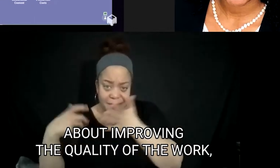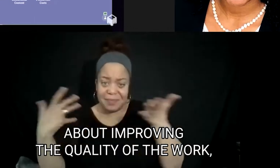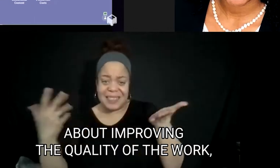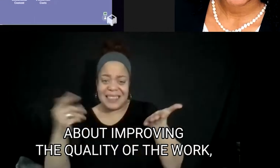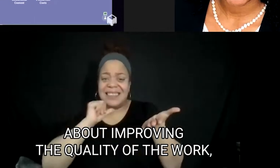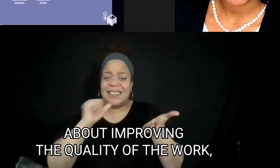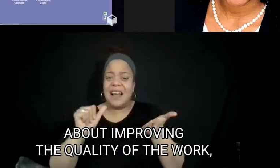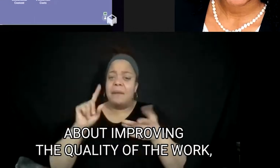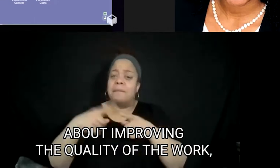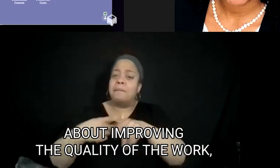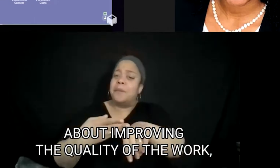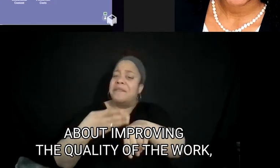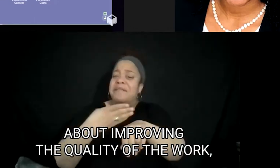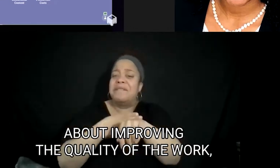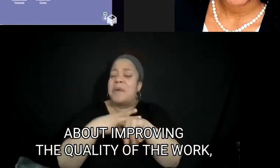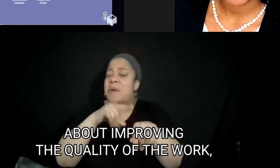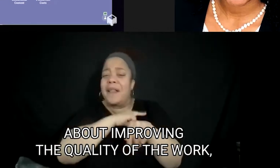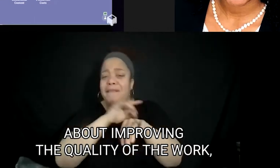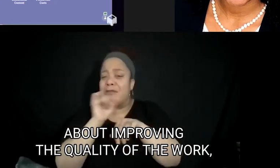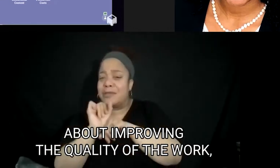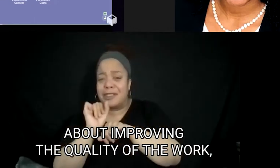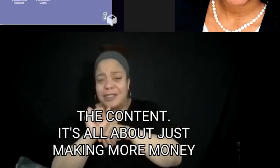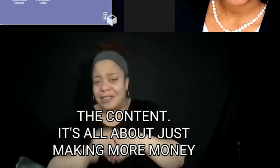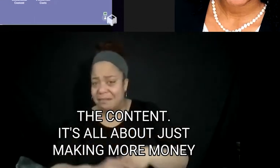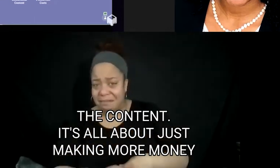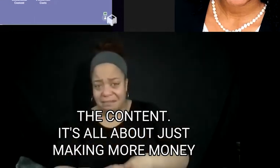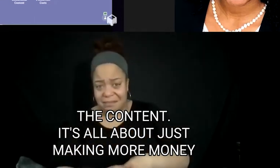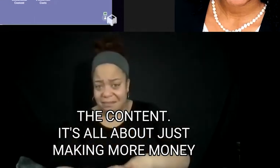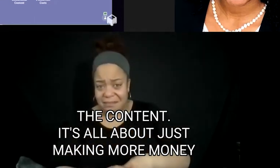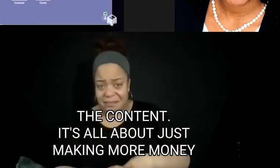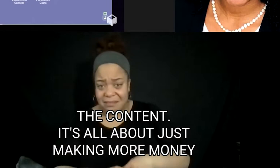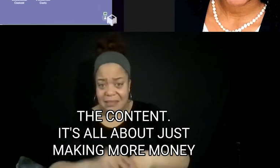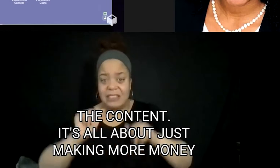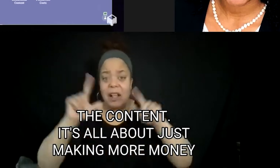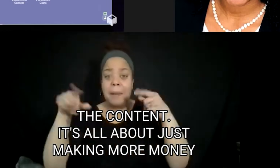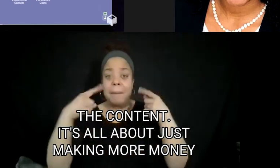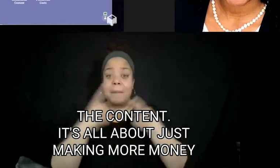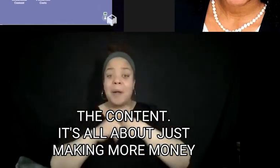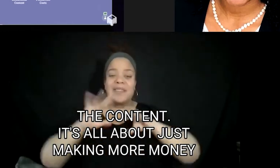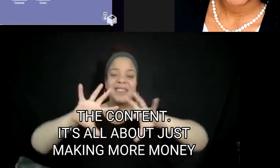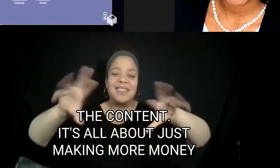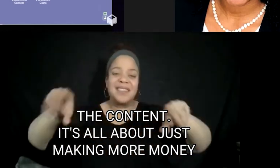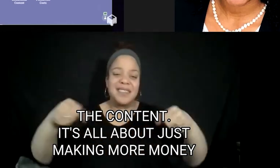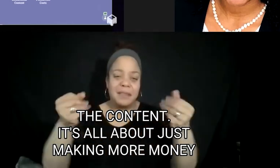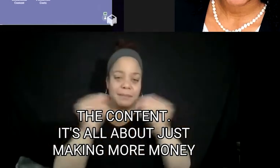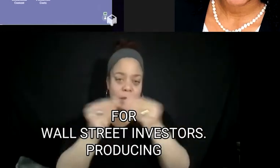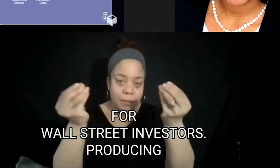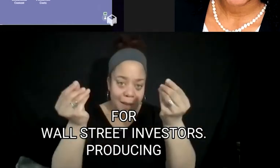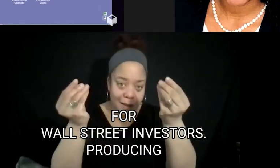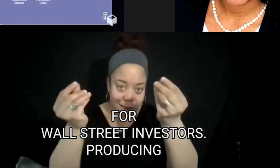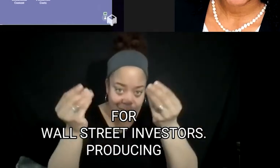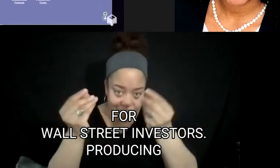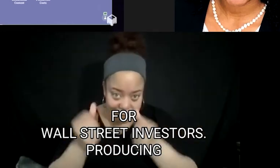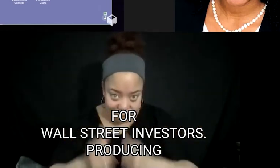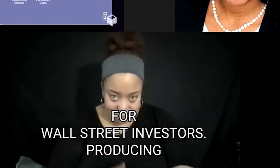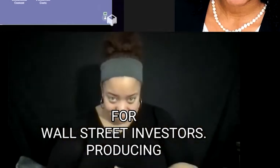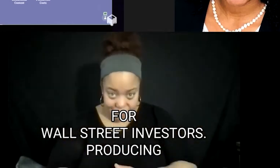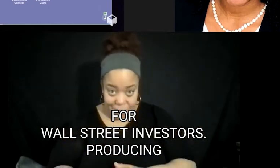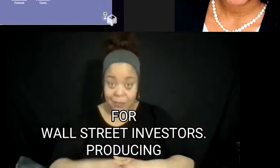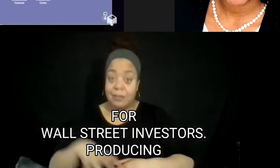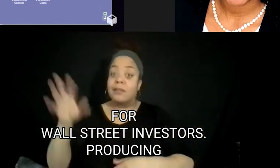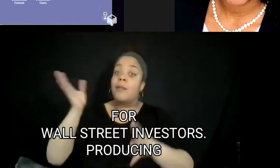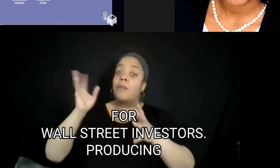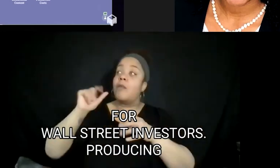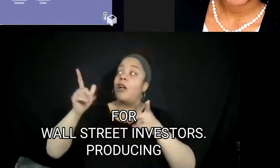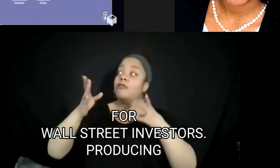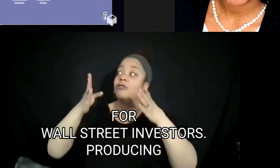money for Wall Street investors. Producing sensational content, and we'll talk about this in a little bit, of